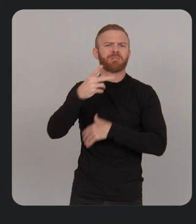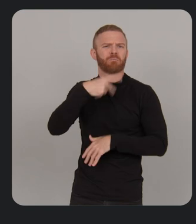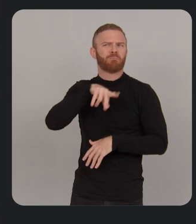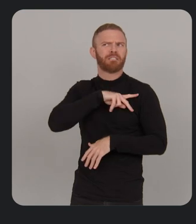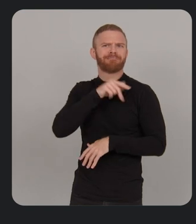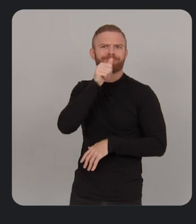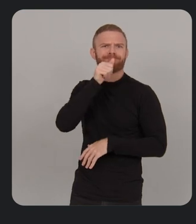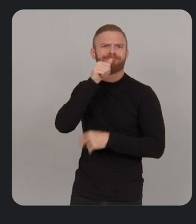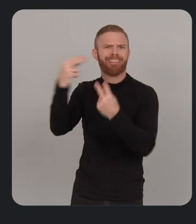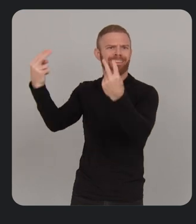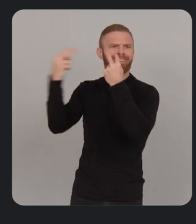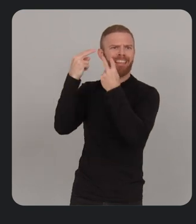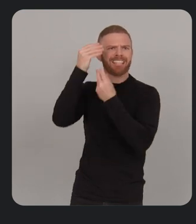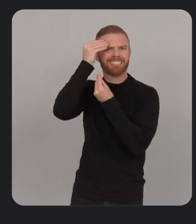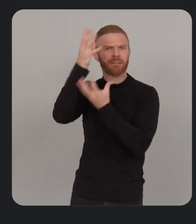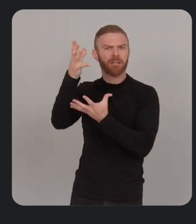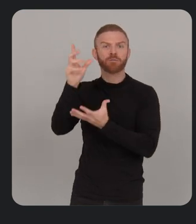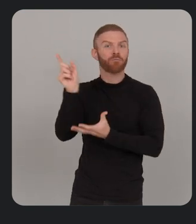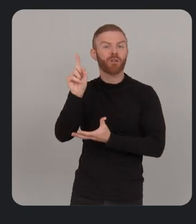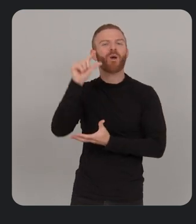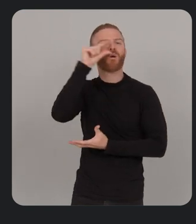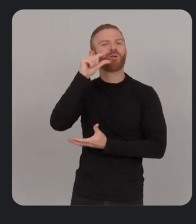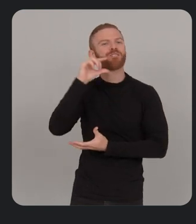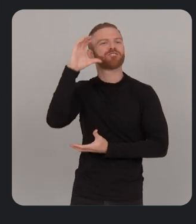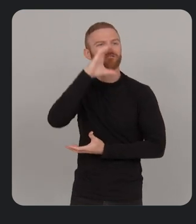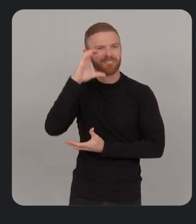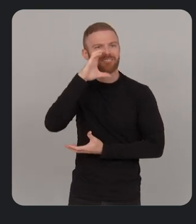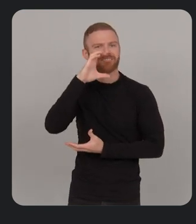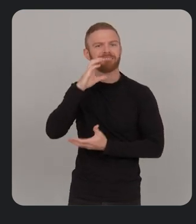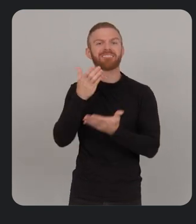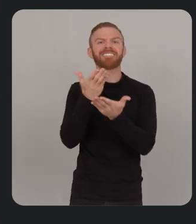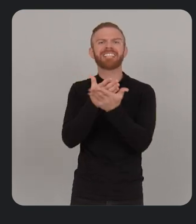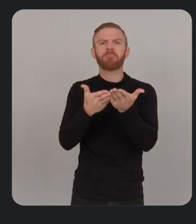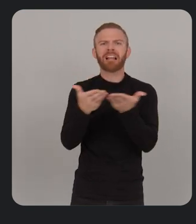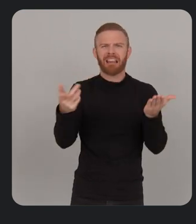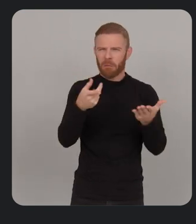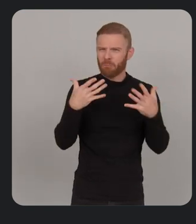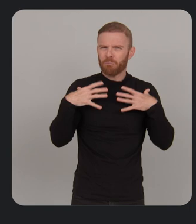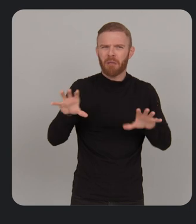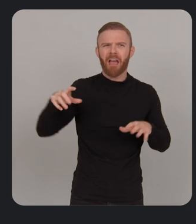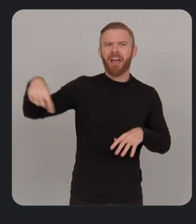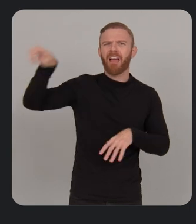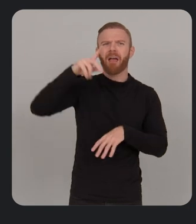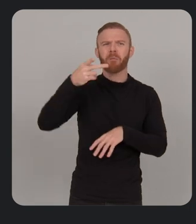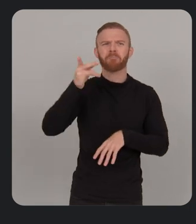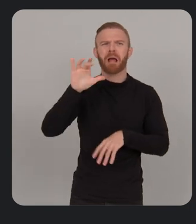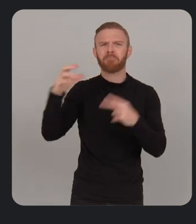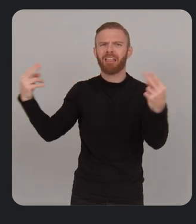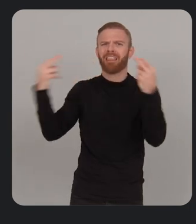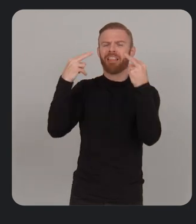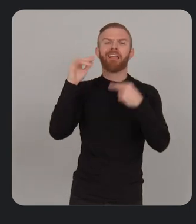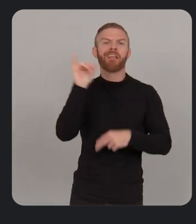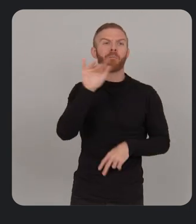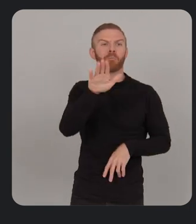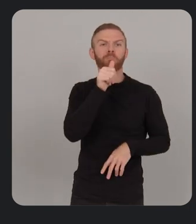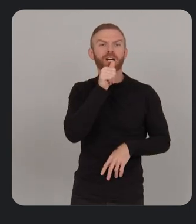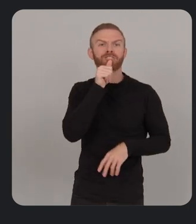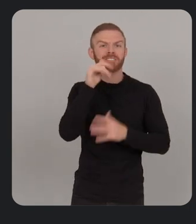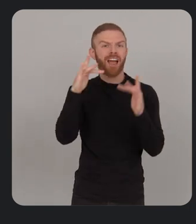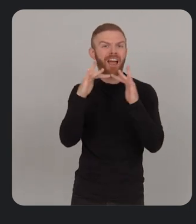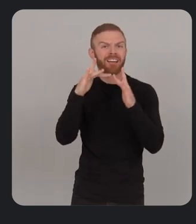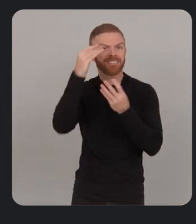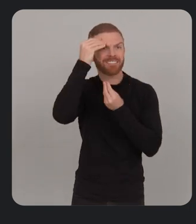identifiable information from google search things that you might not want broadly visible like your personal contact information